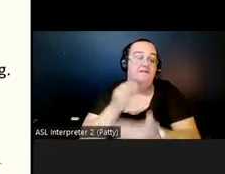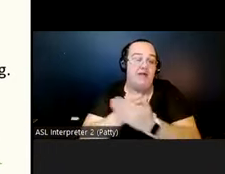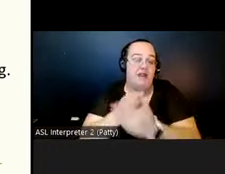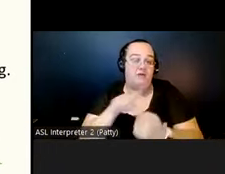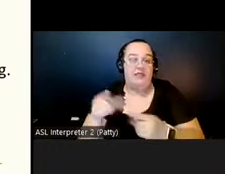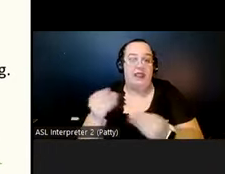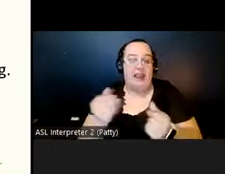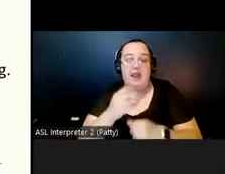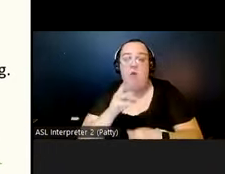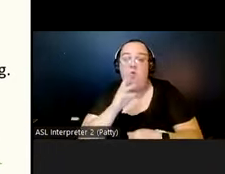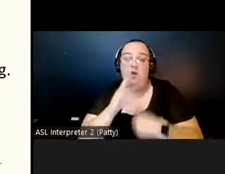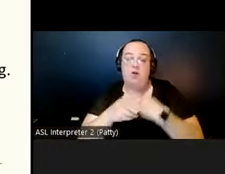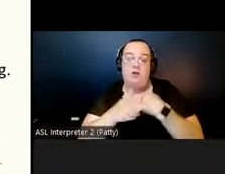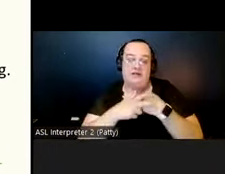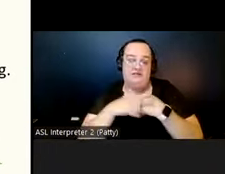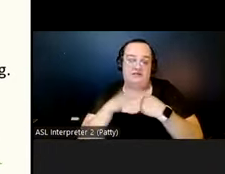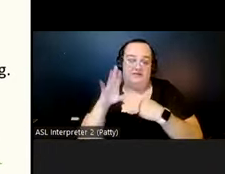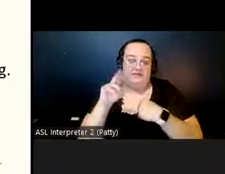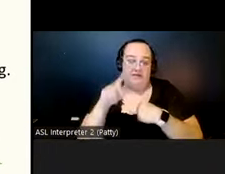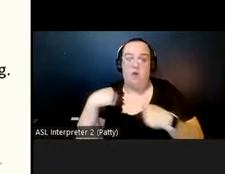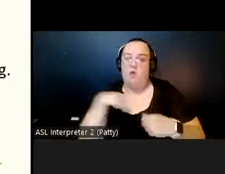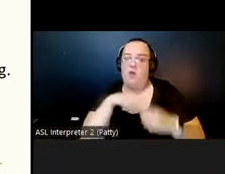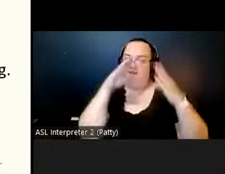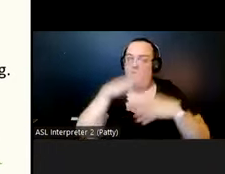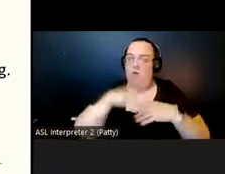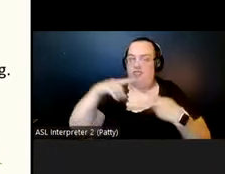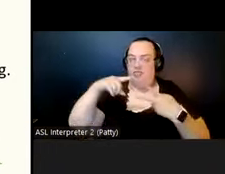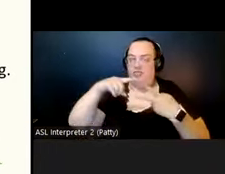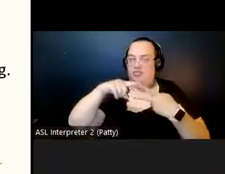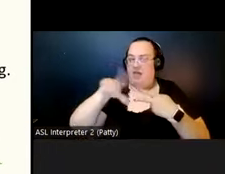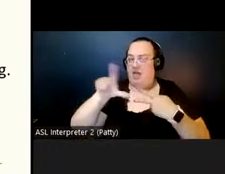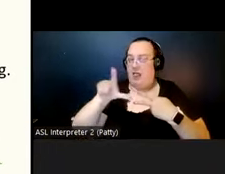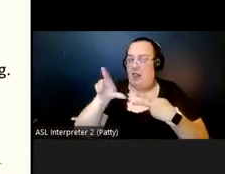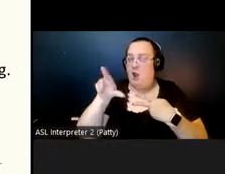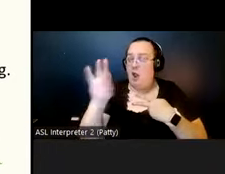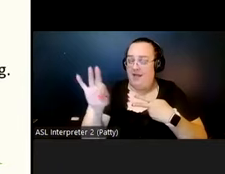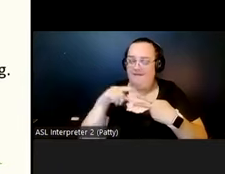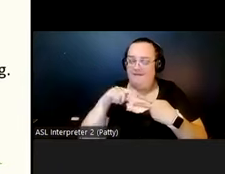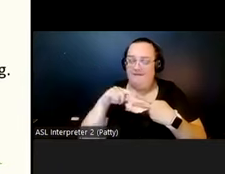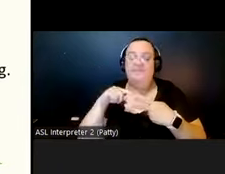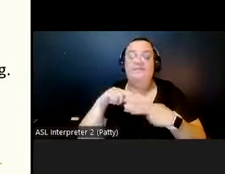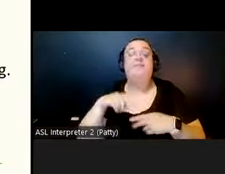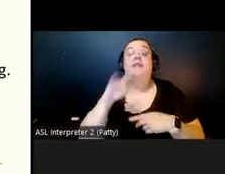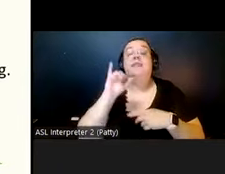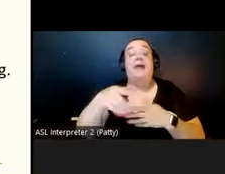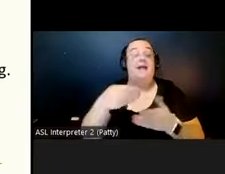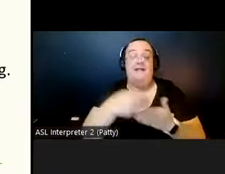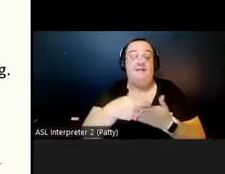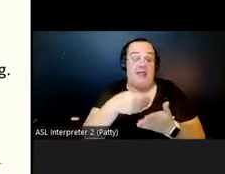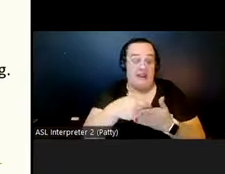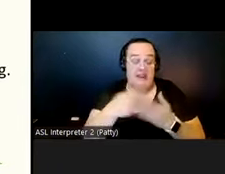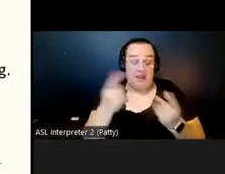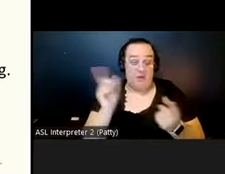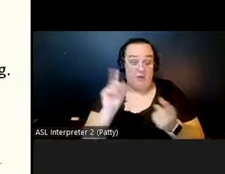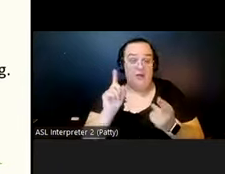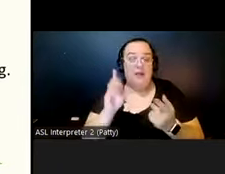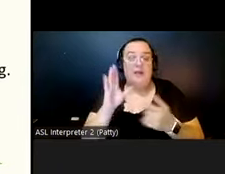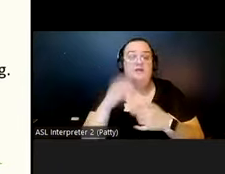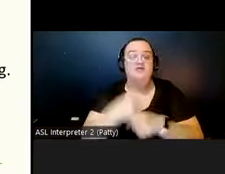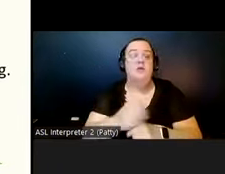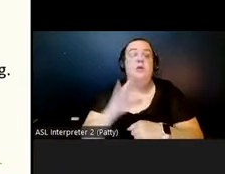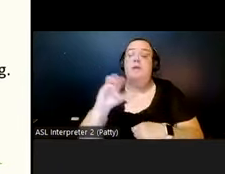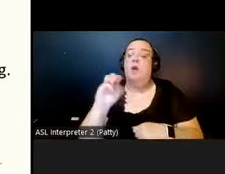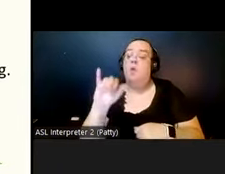to concentrate on the Legacy Restoration Fund, the LRF. This funding is generated by oil and